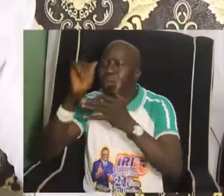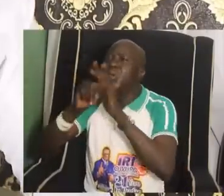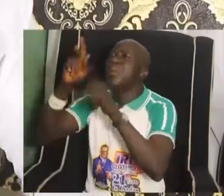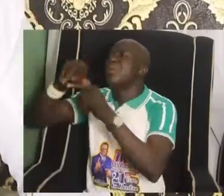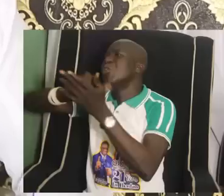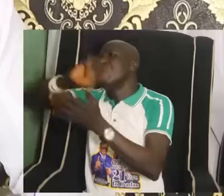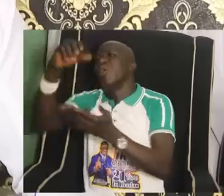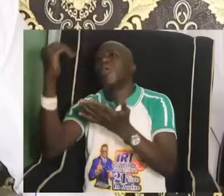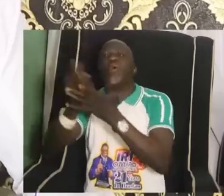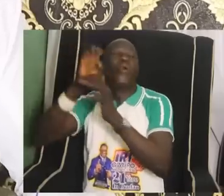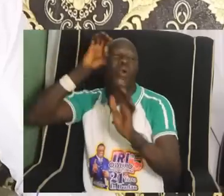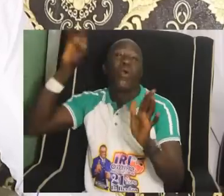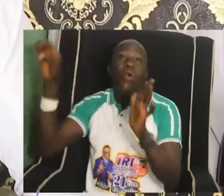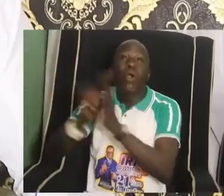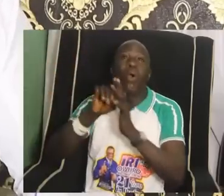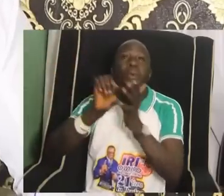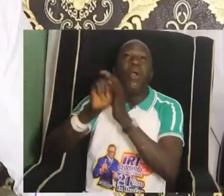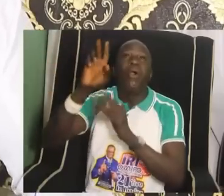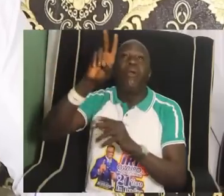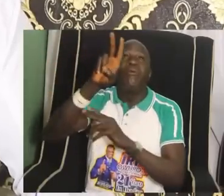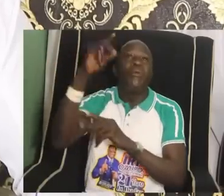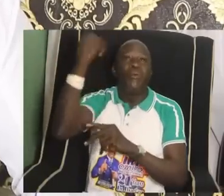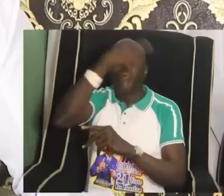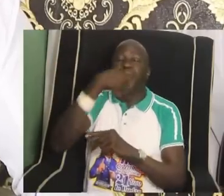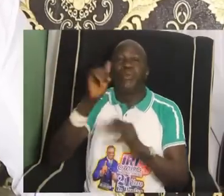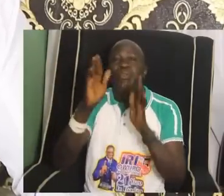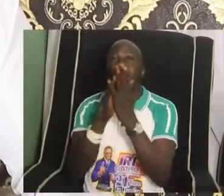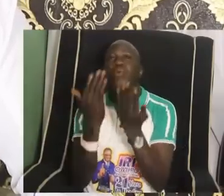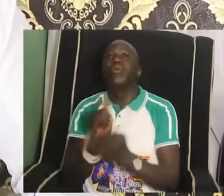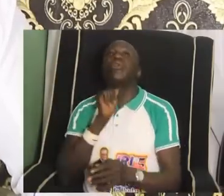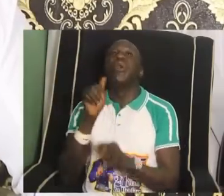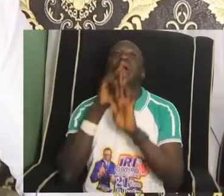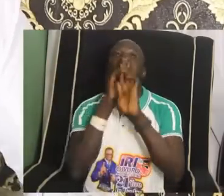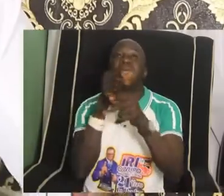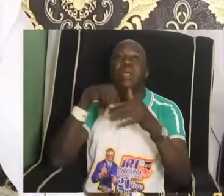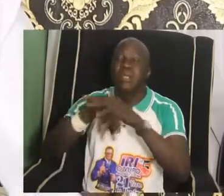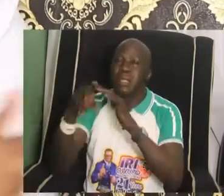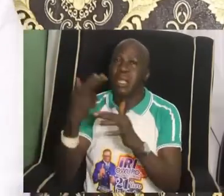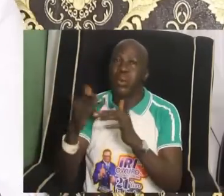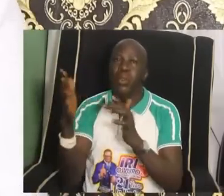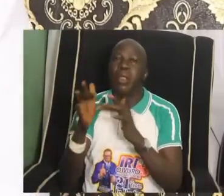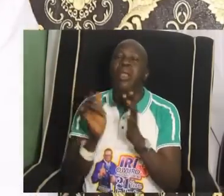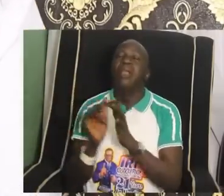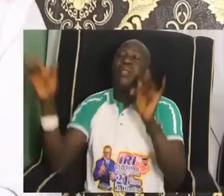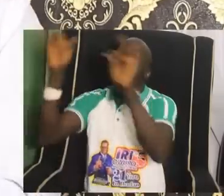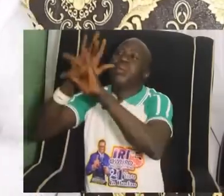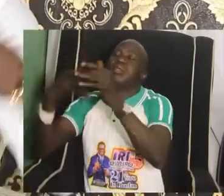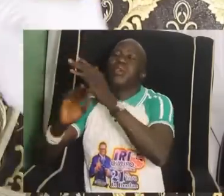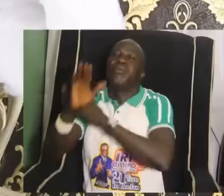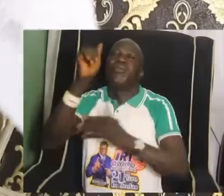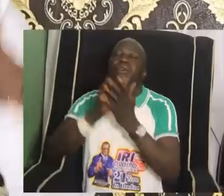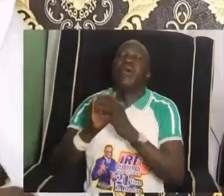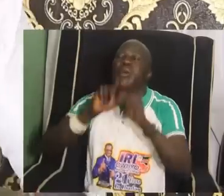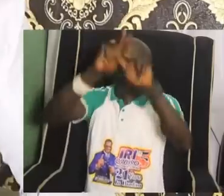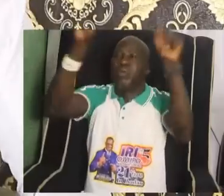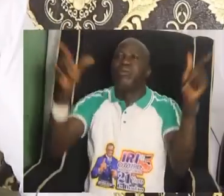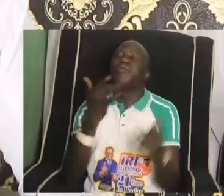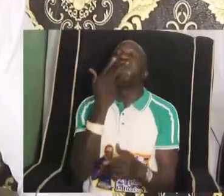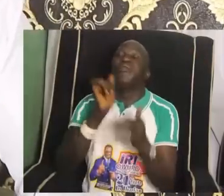look on the Facebook. Everybody that will know, man. Don't mind them. Regua sana. I know a lot of you there.